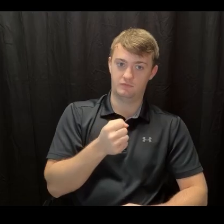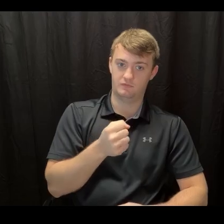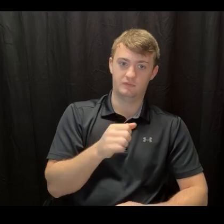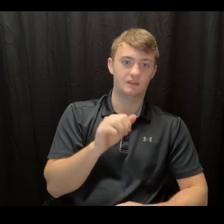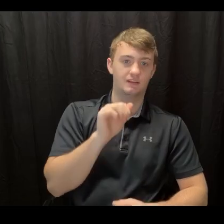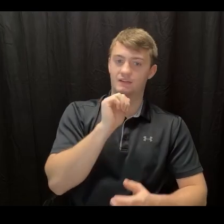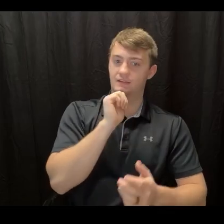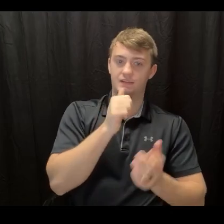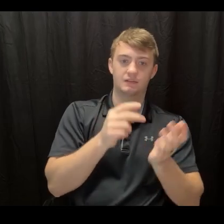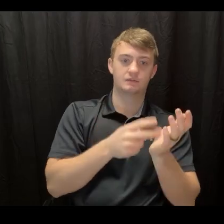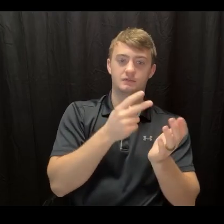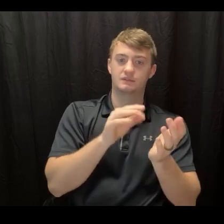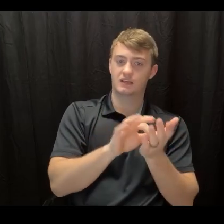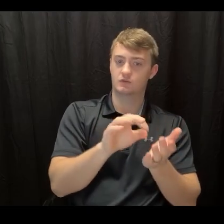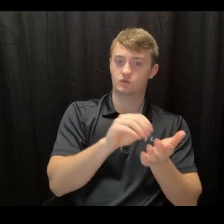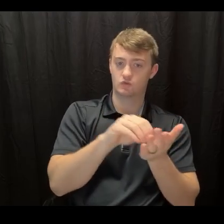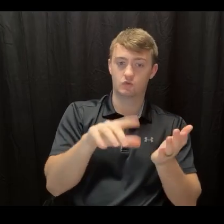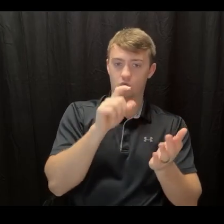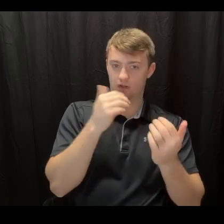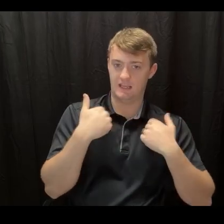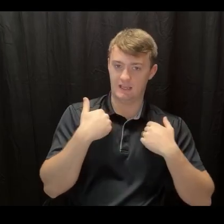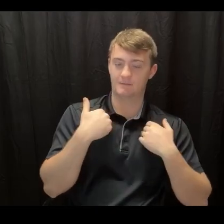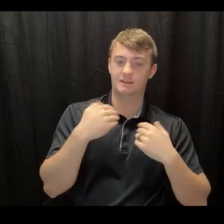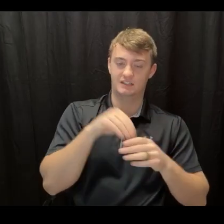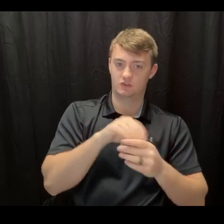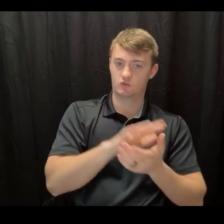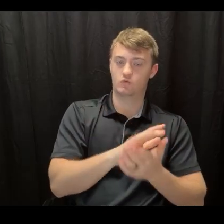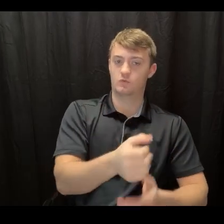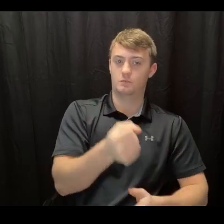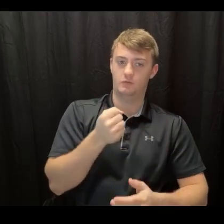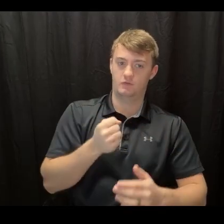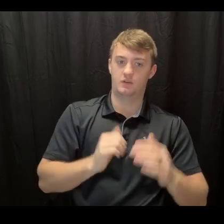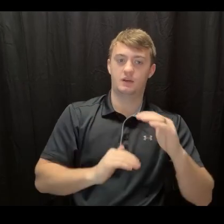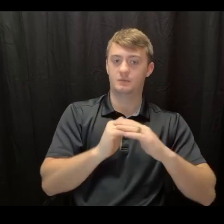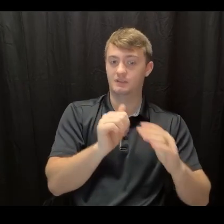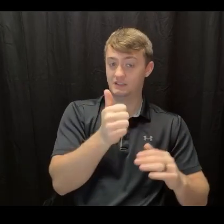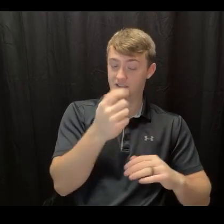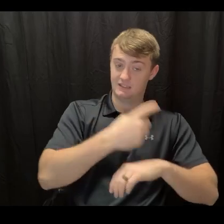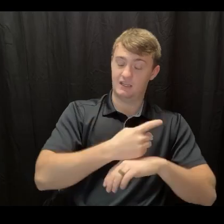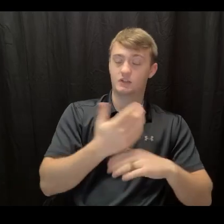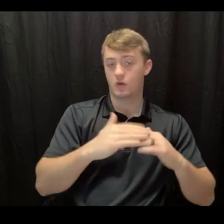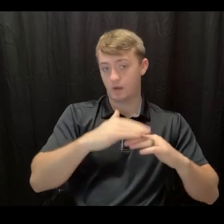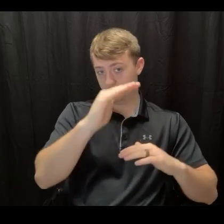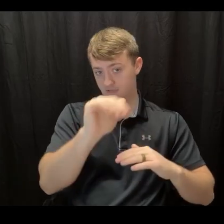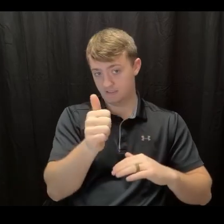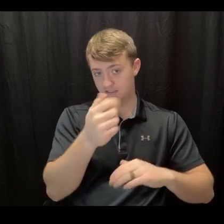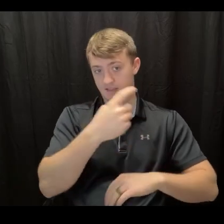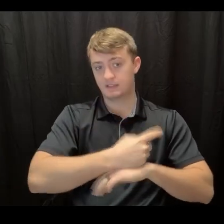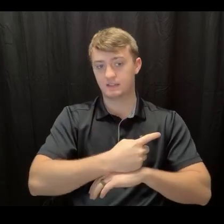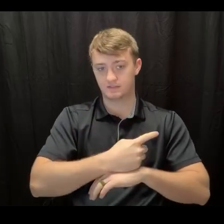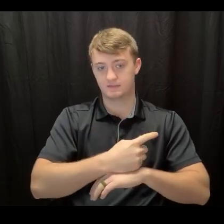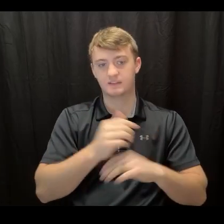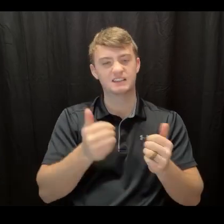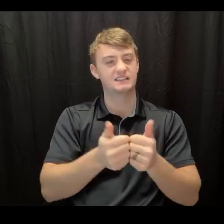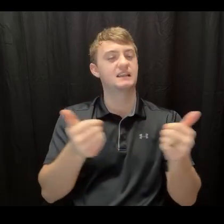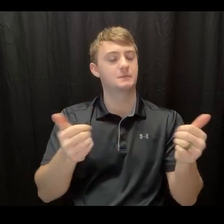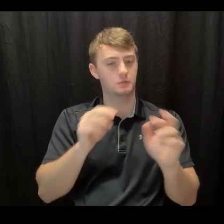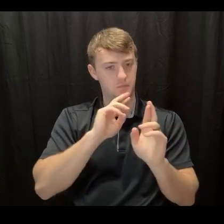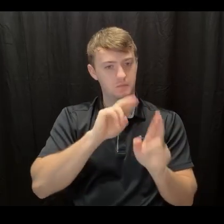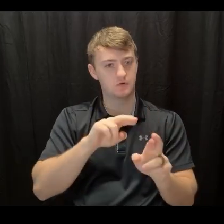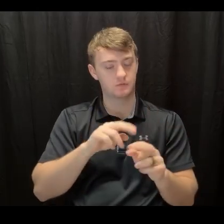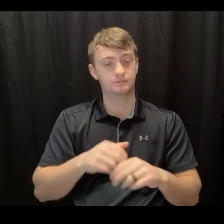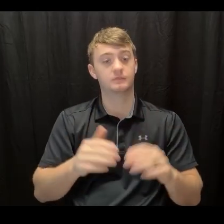an unduplicated count of students who had an in-school removal up to 10 days or greater than 10 days. Those are